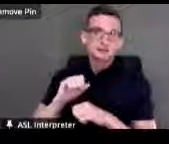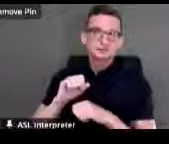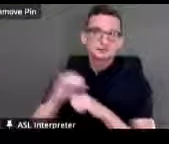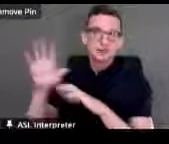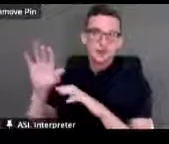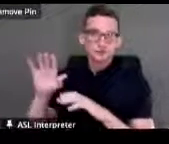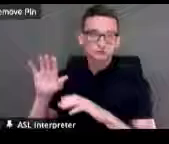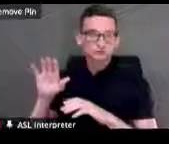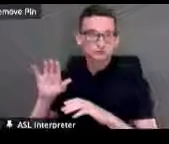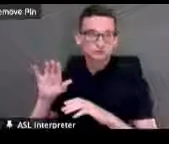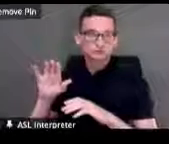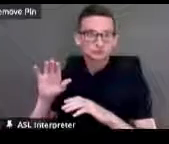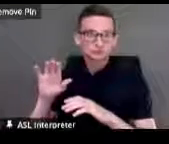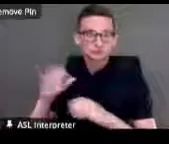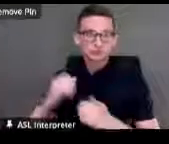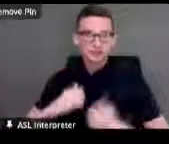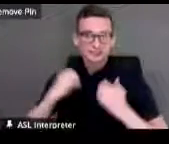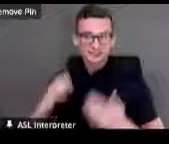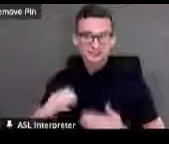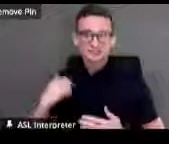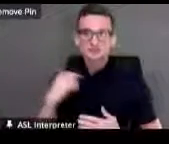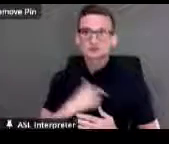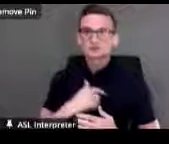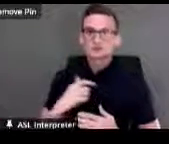foothill and Sierra Nevada communities.